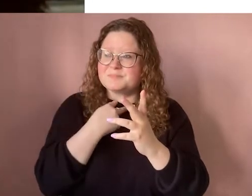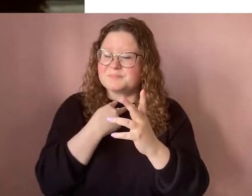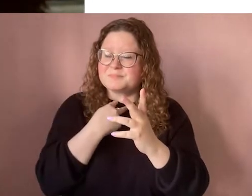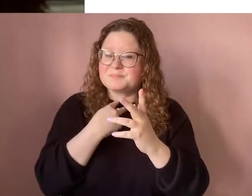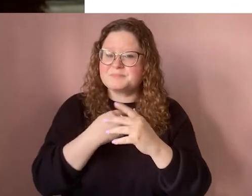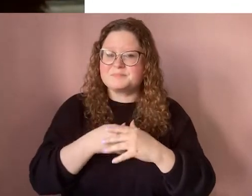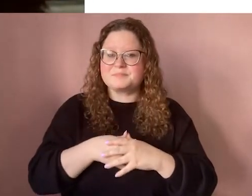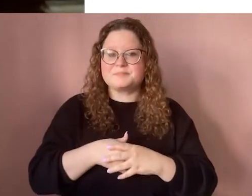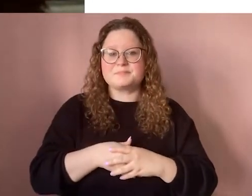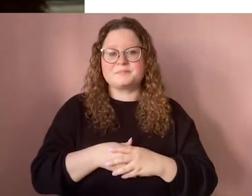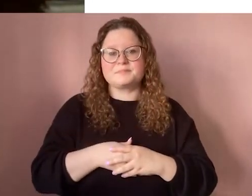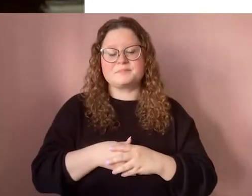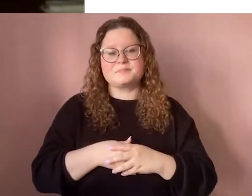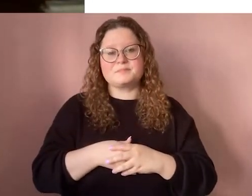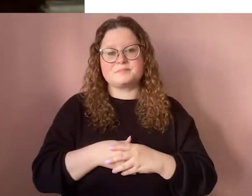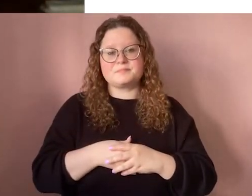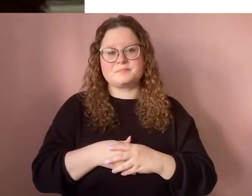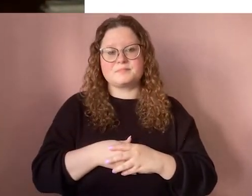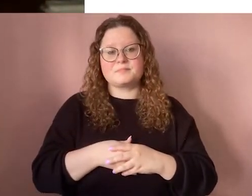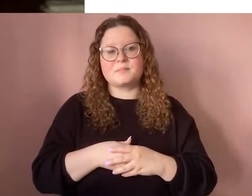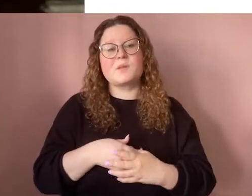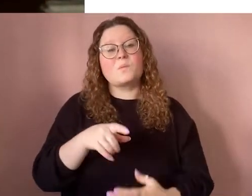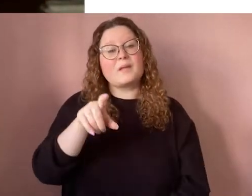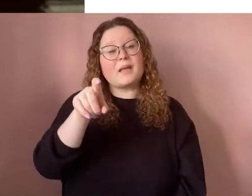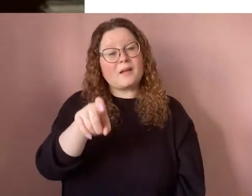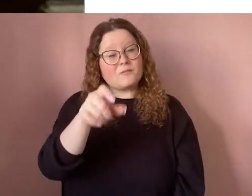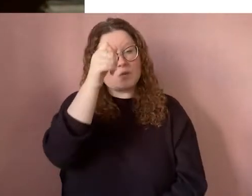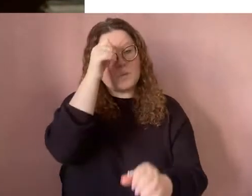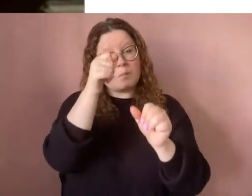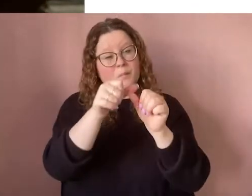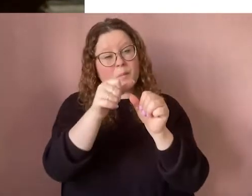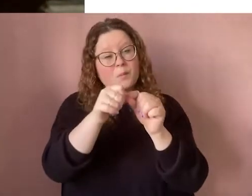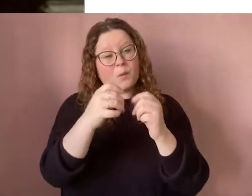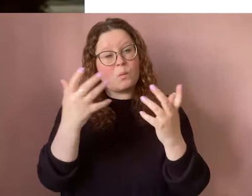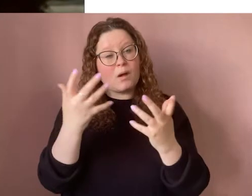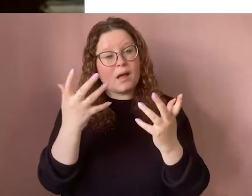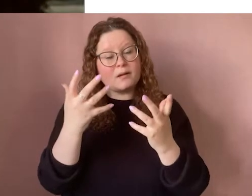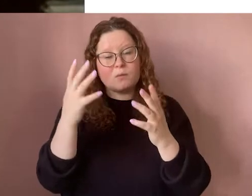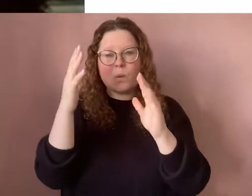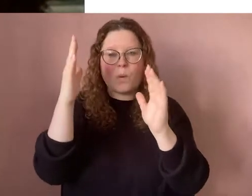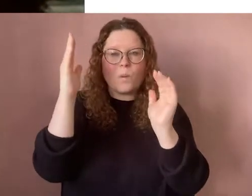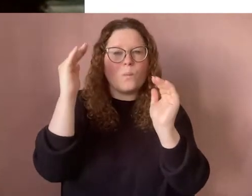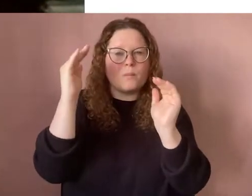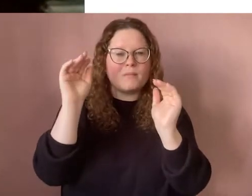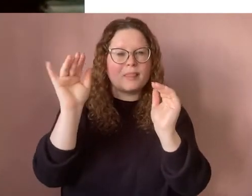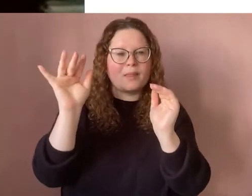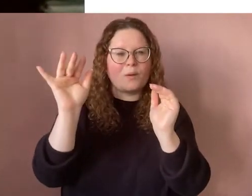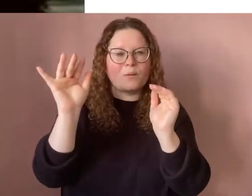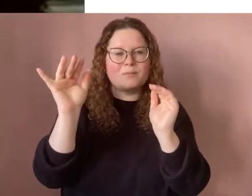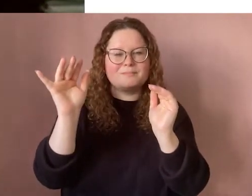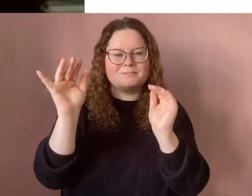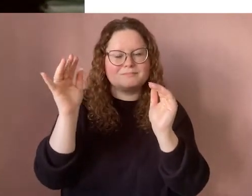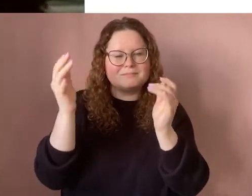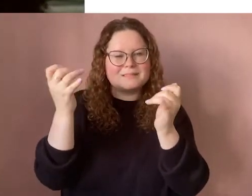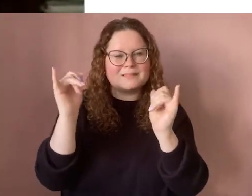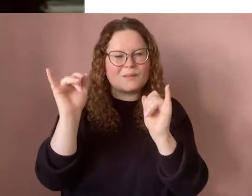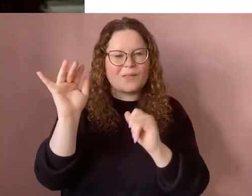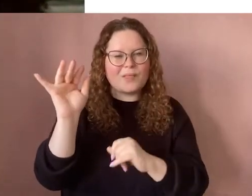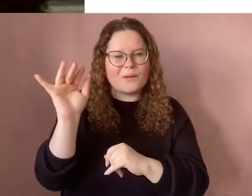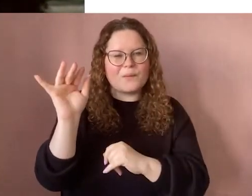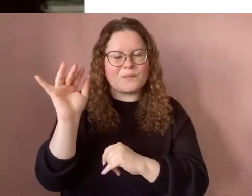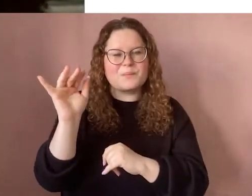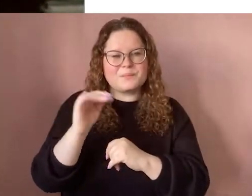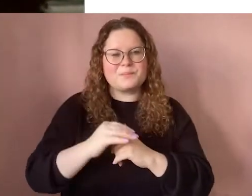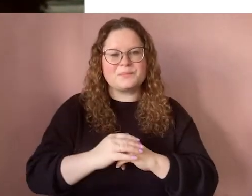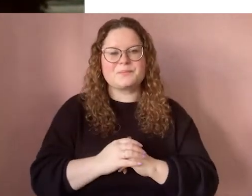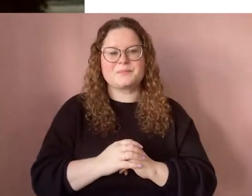that hope is never far away if we will look for it and see it for what